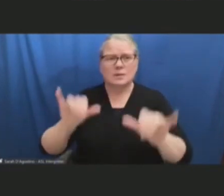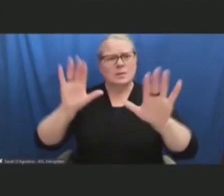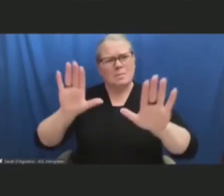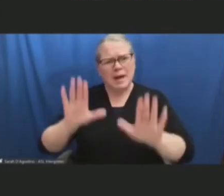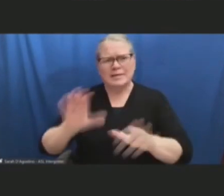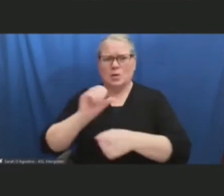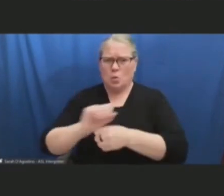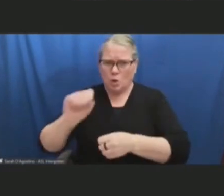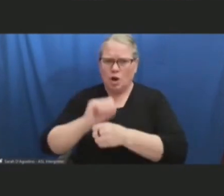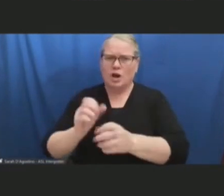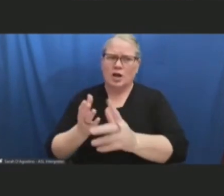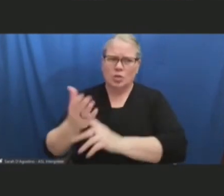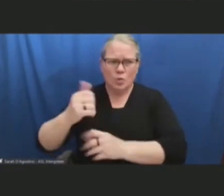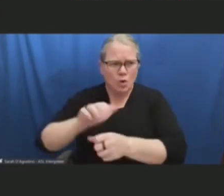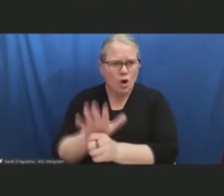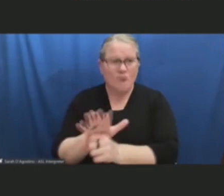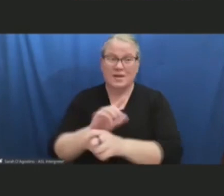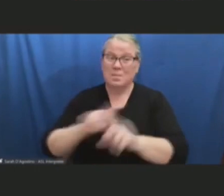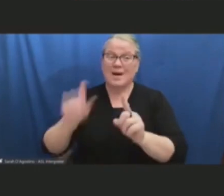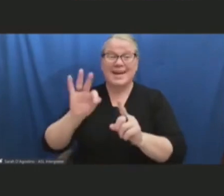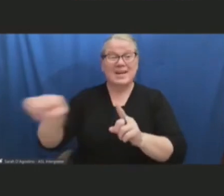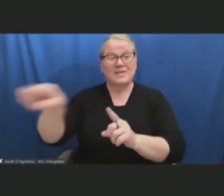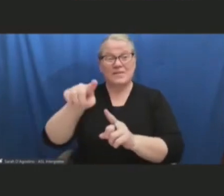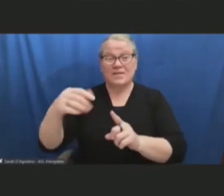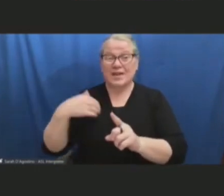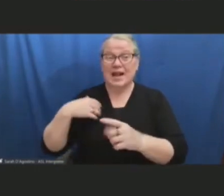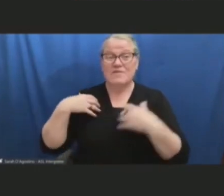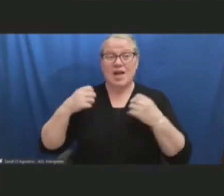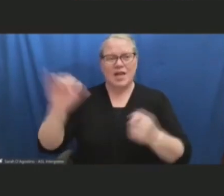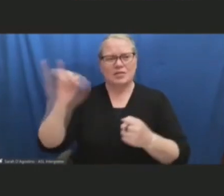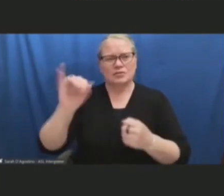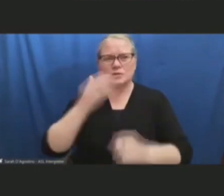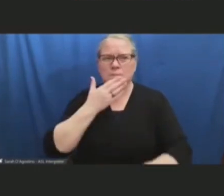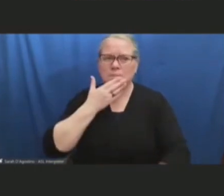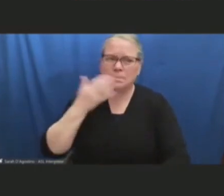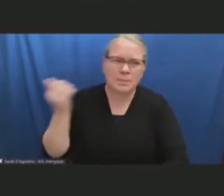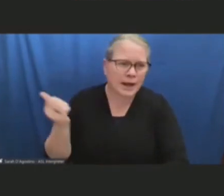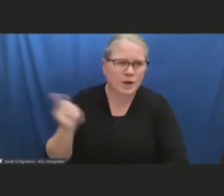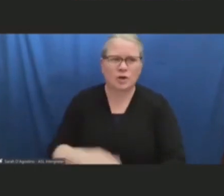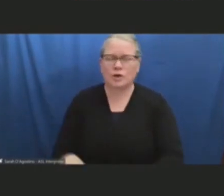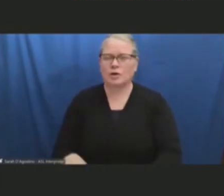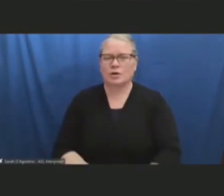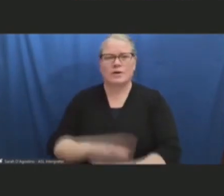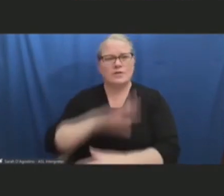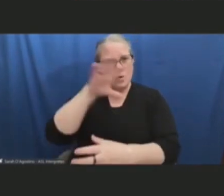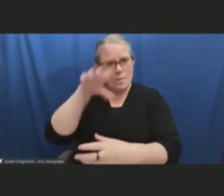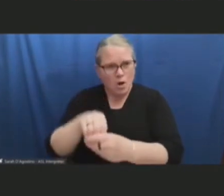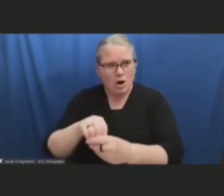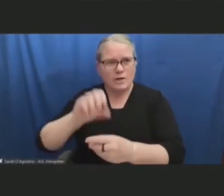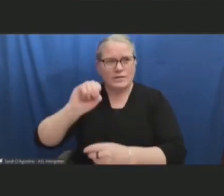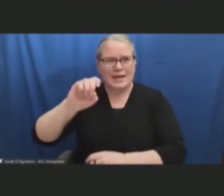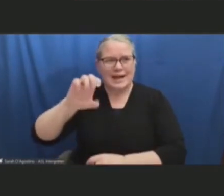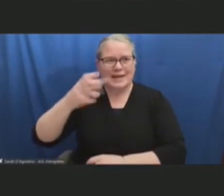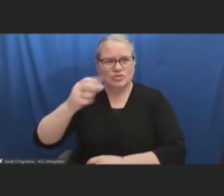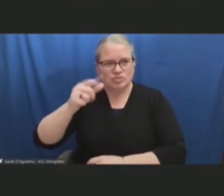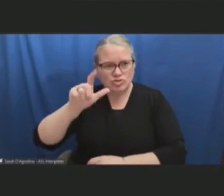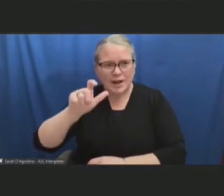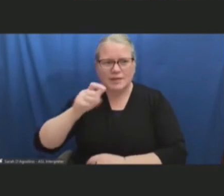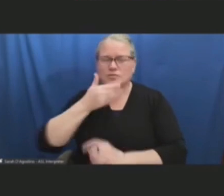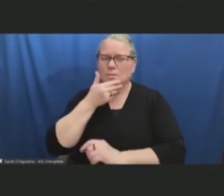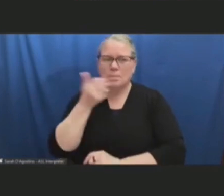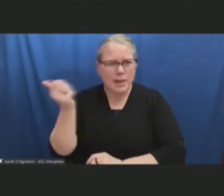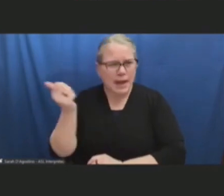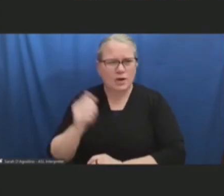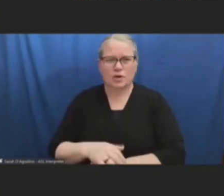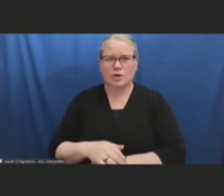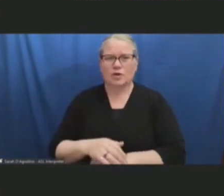but you're so much better off if you have health insurance. You're so much better off if you're on the exchange. You're so much better off if you have a